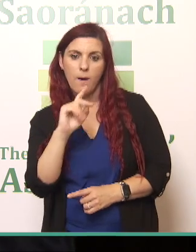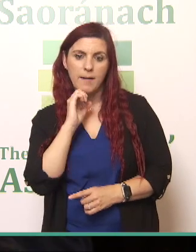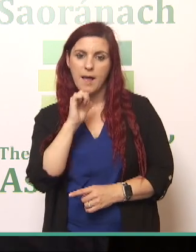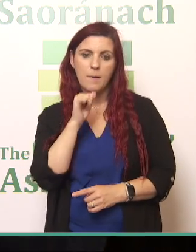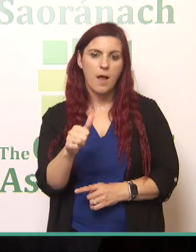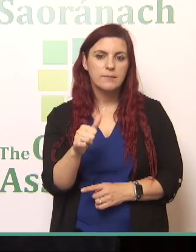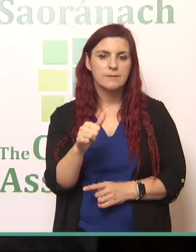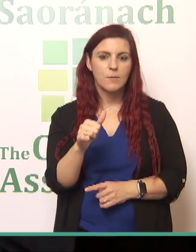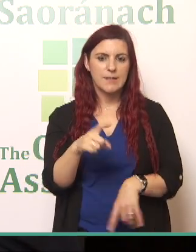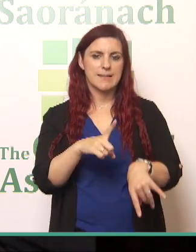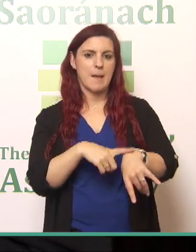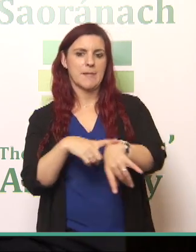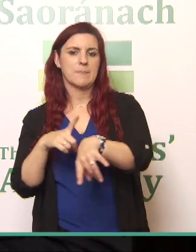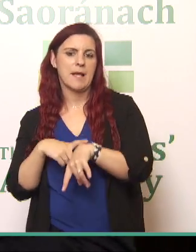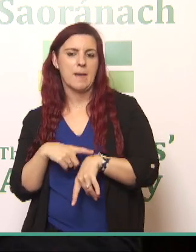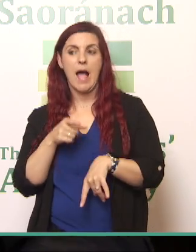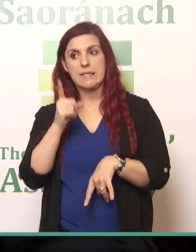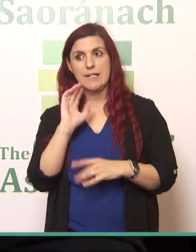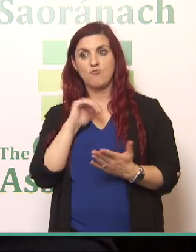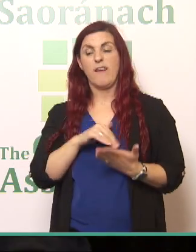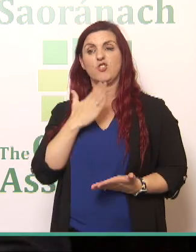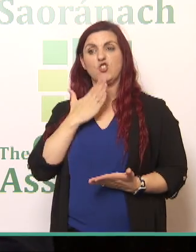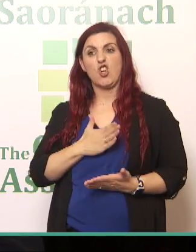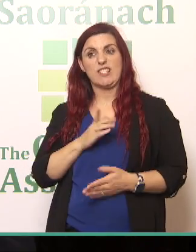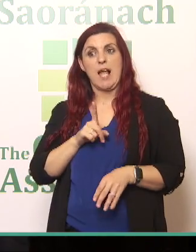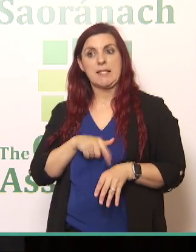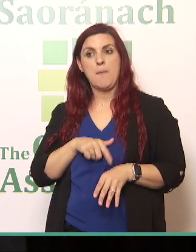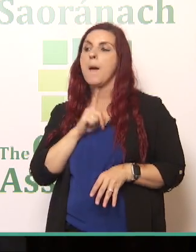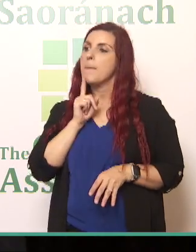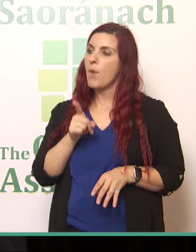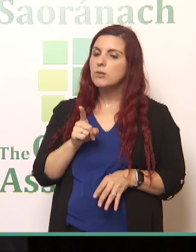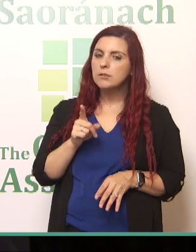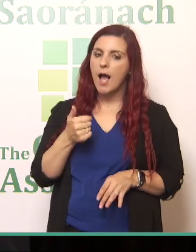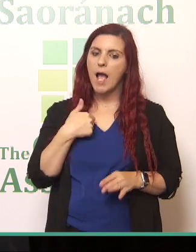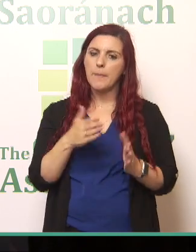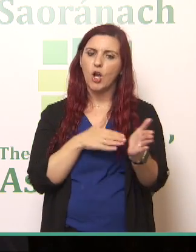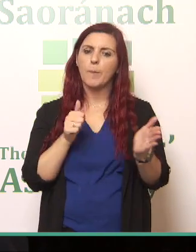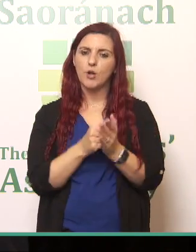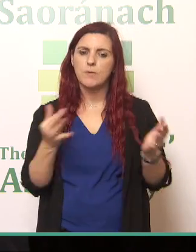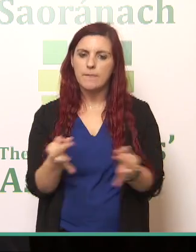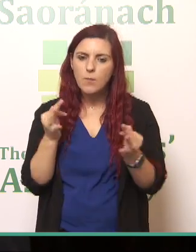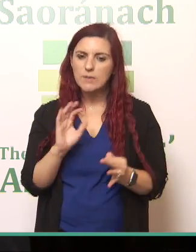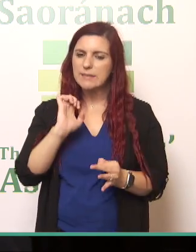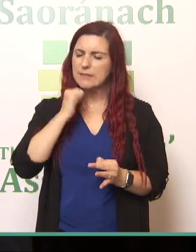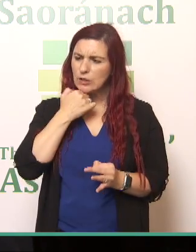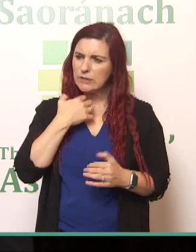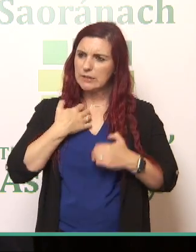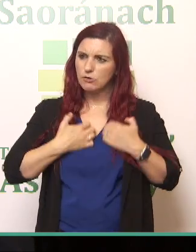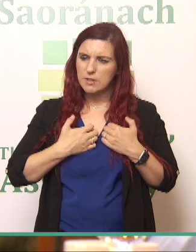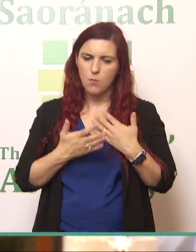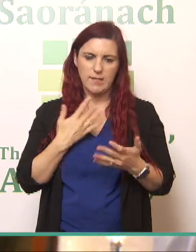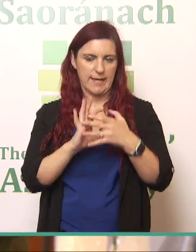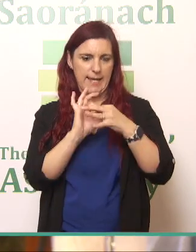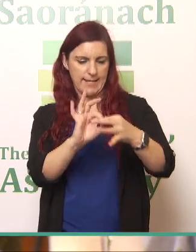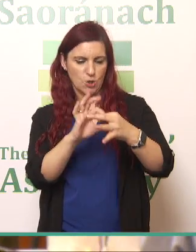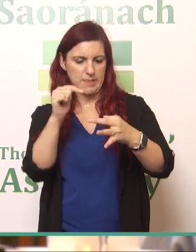most punctual. I did arrive just about on time. But I am a commercial farmer with a serious interest in engagement because that's absolutely necessary as we